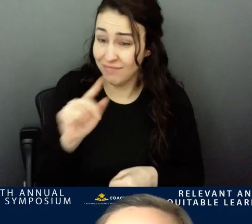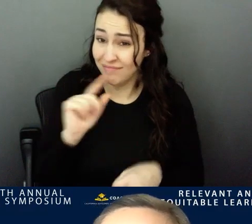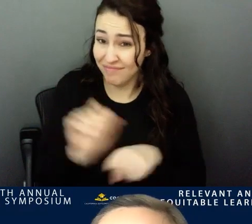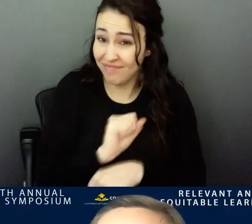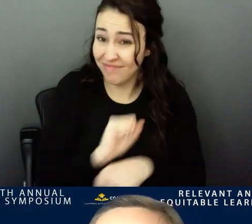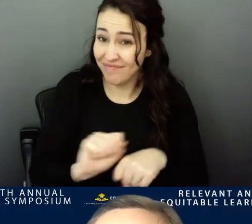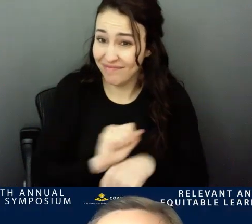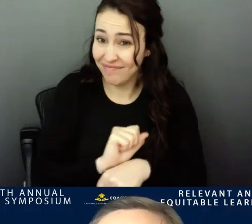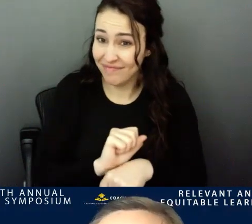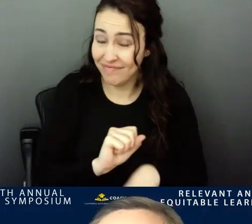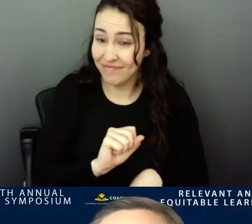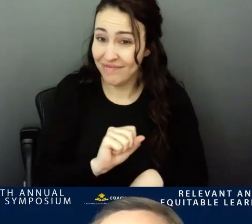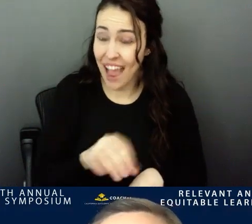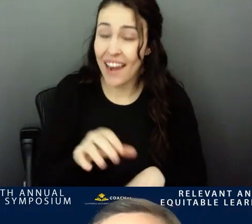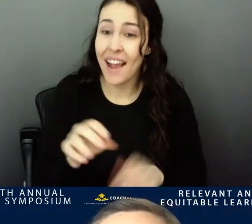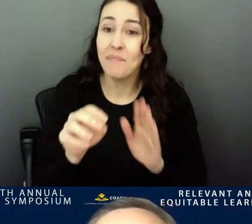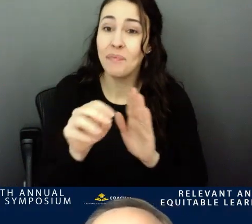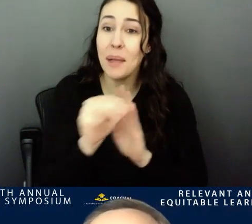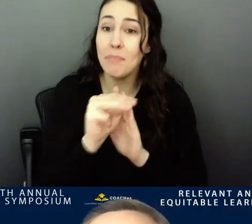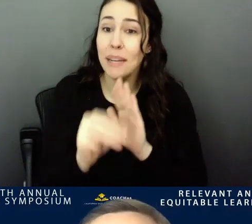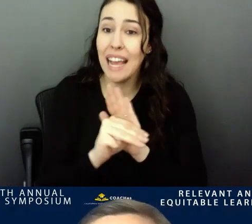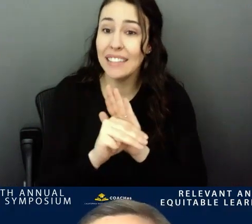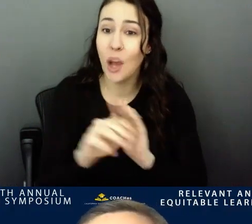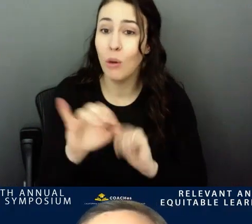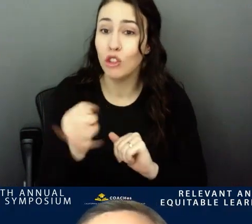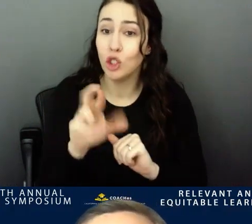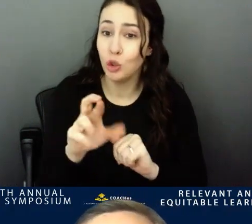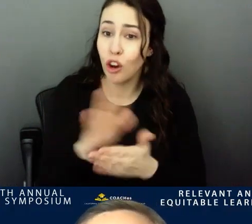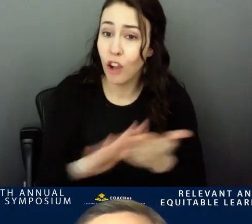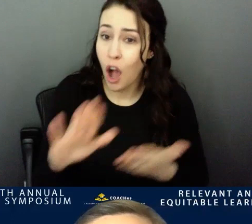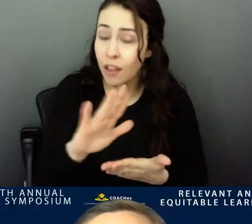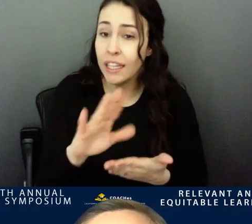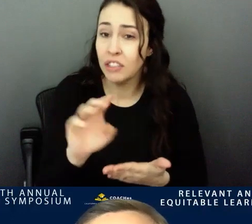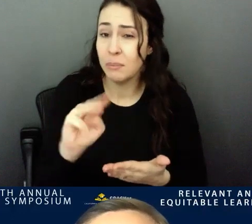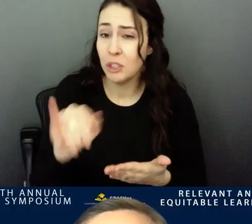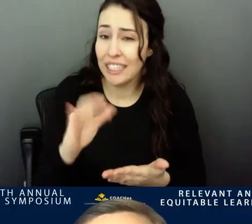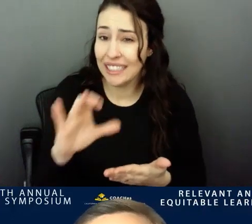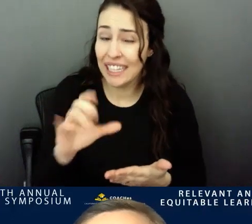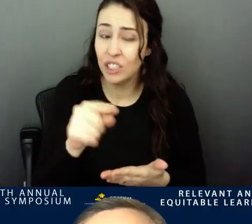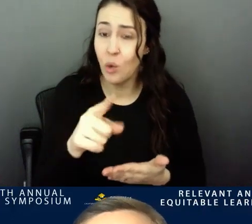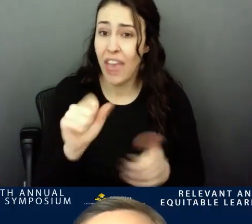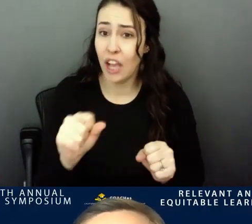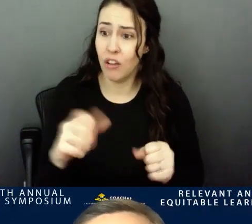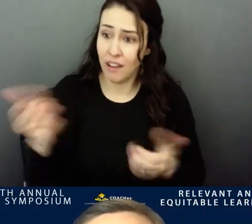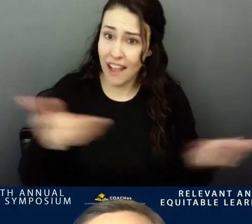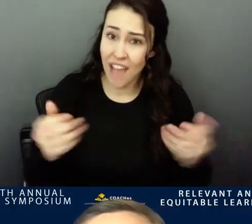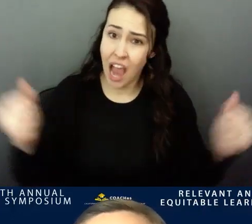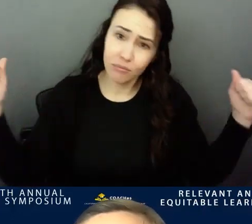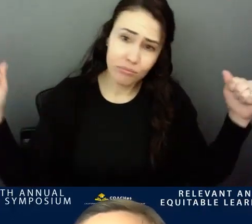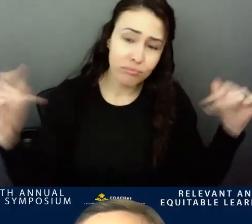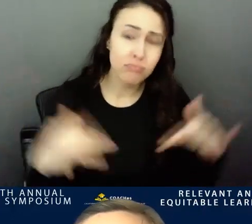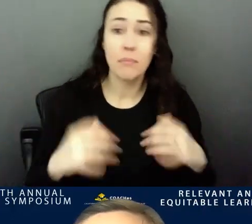we at Modesto Junior College, so that they could have a really big room, a really big group of people.